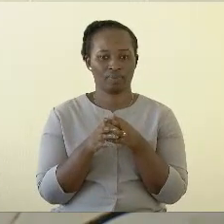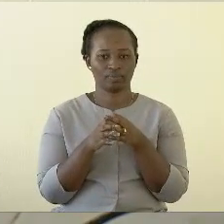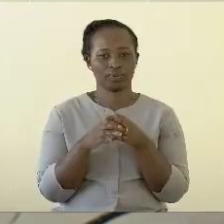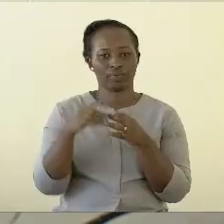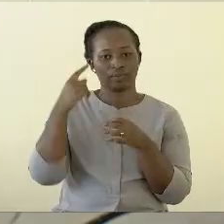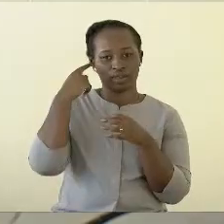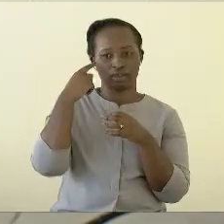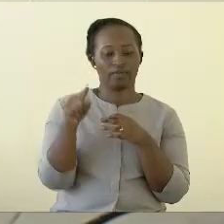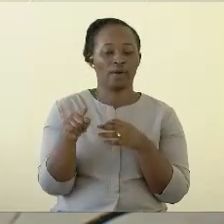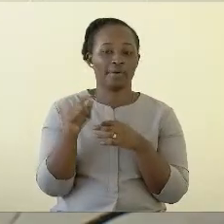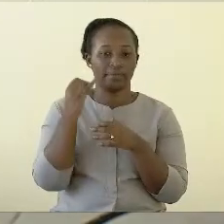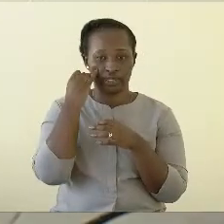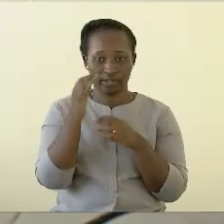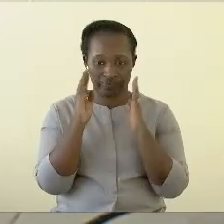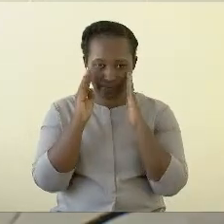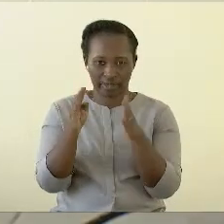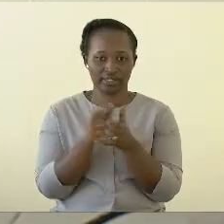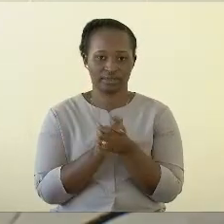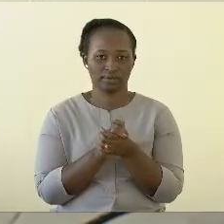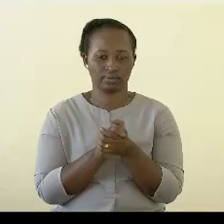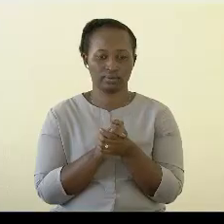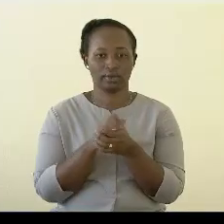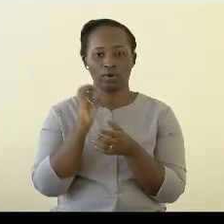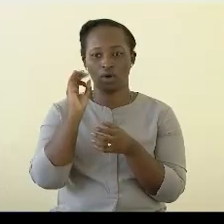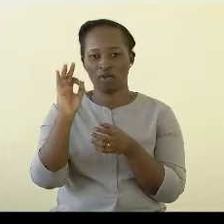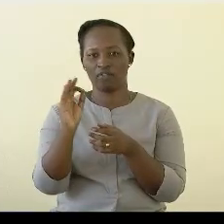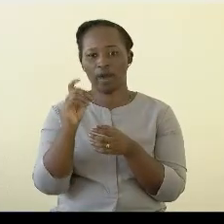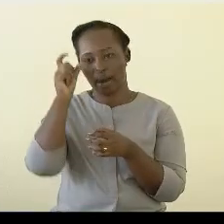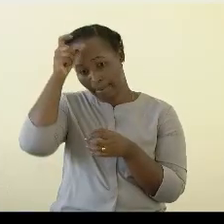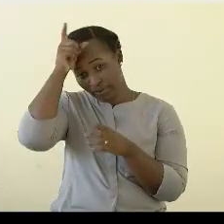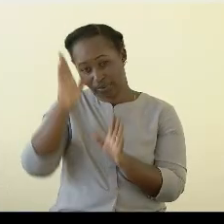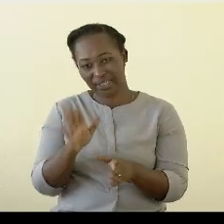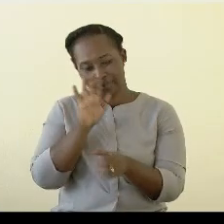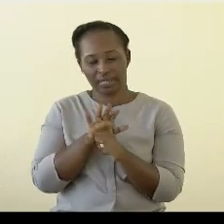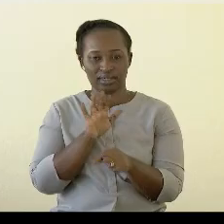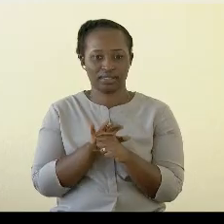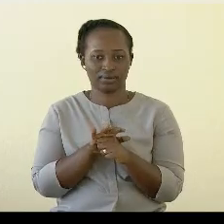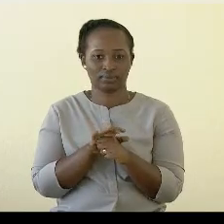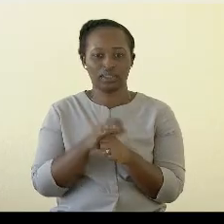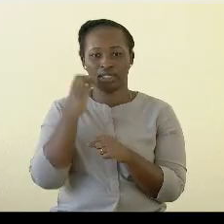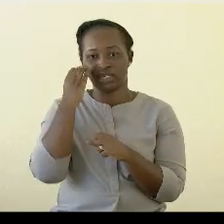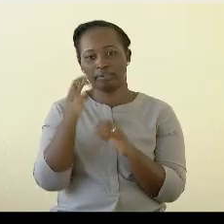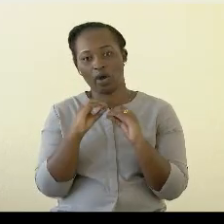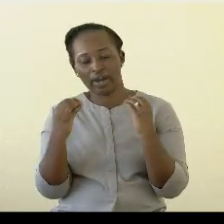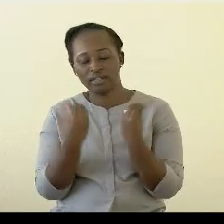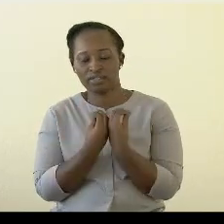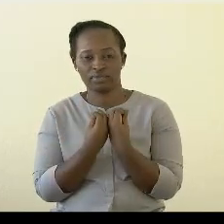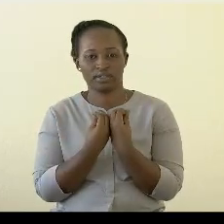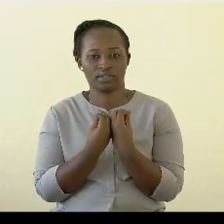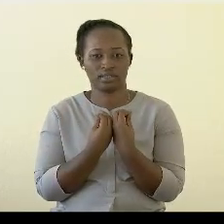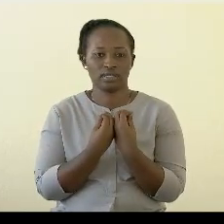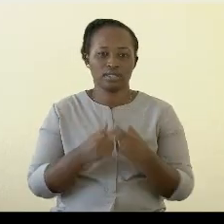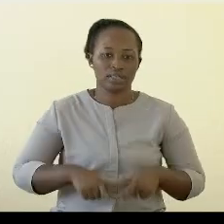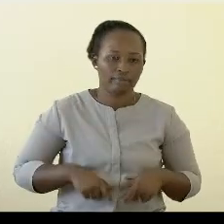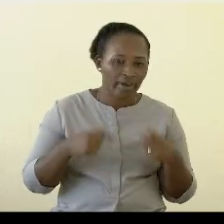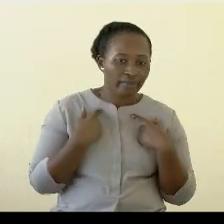for the effects of overpopulation if organisms